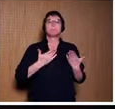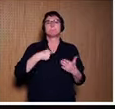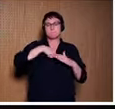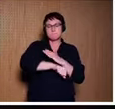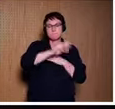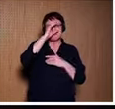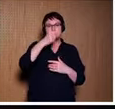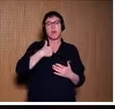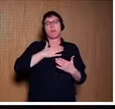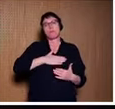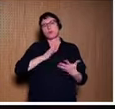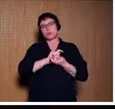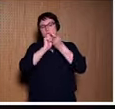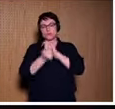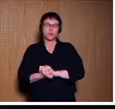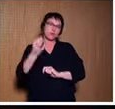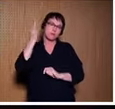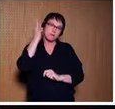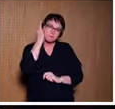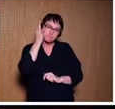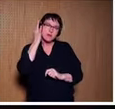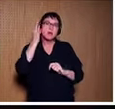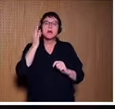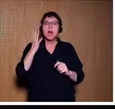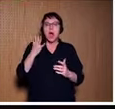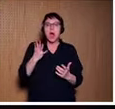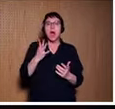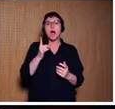have 17. Not great, but better than zero.